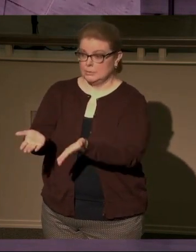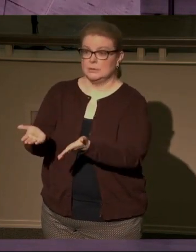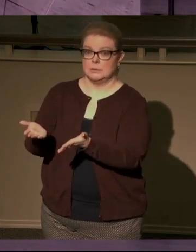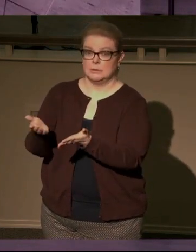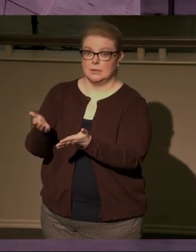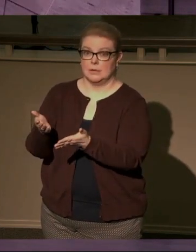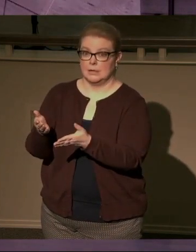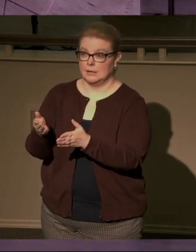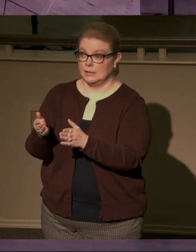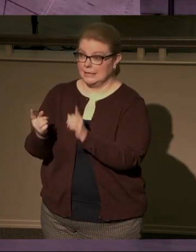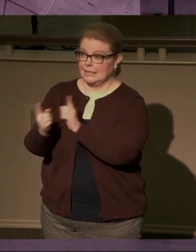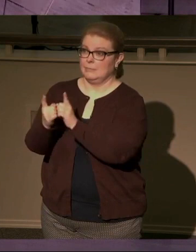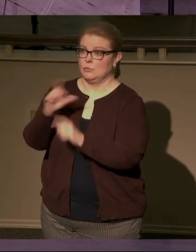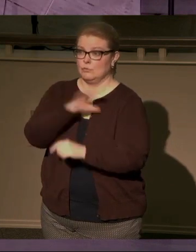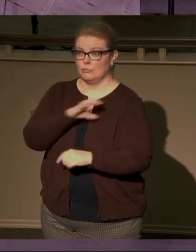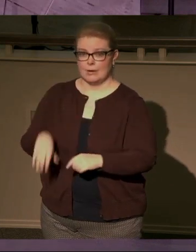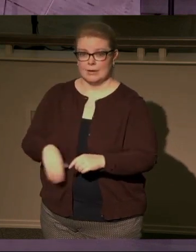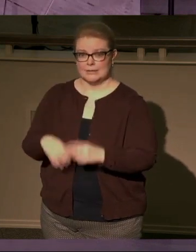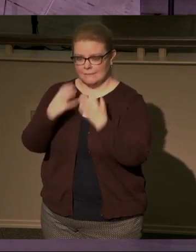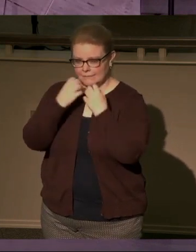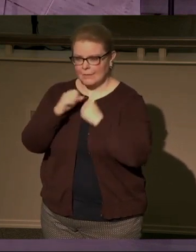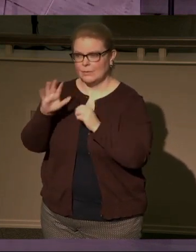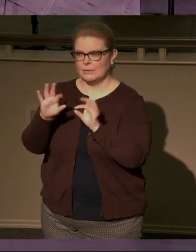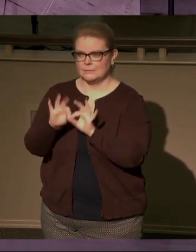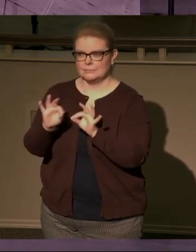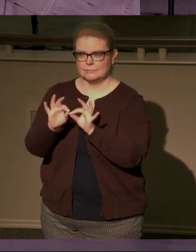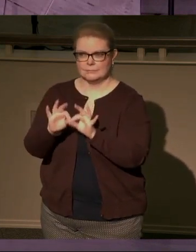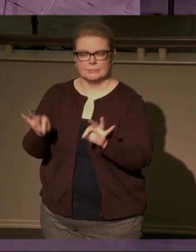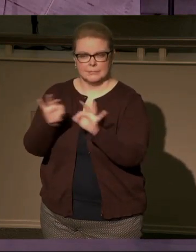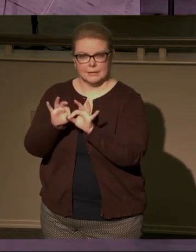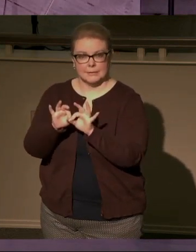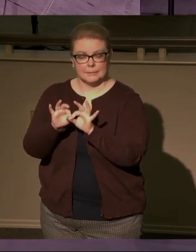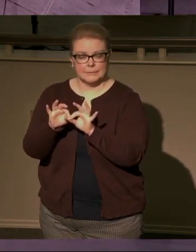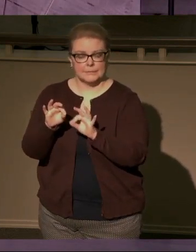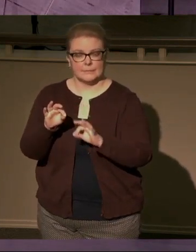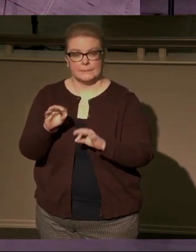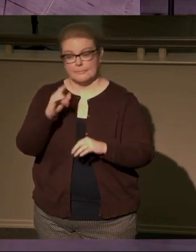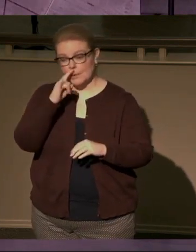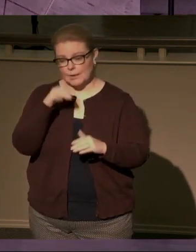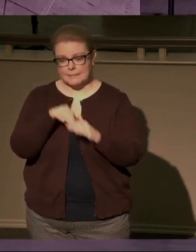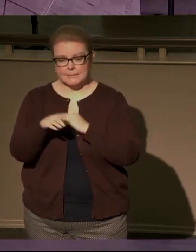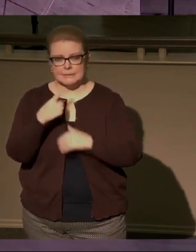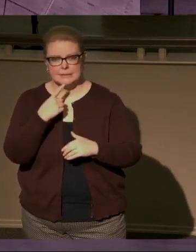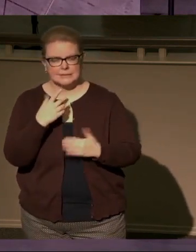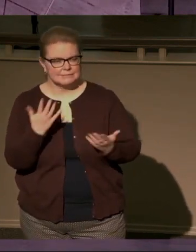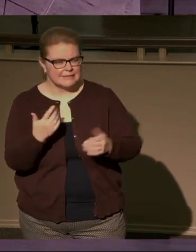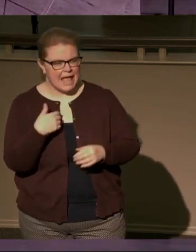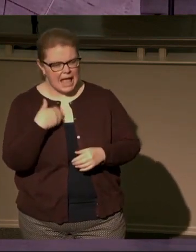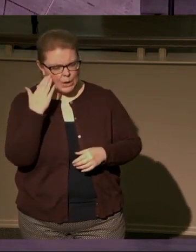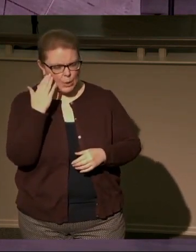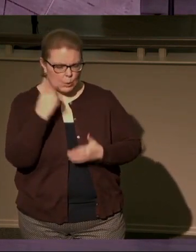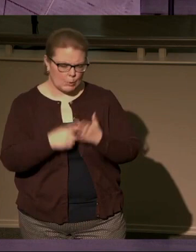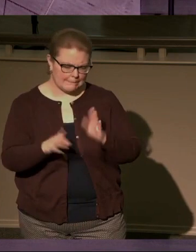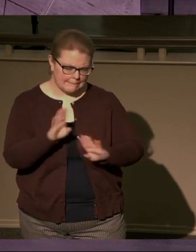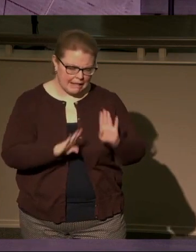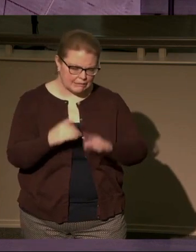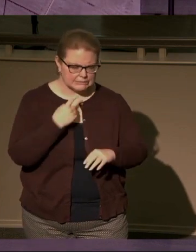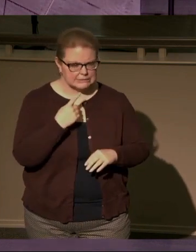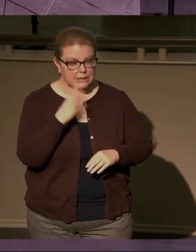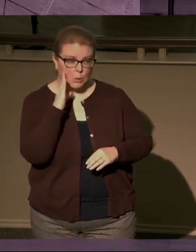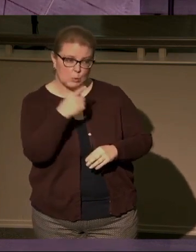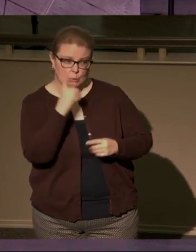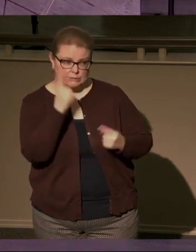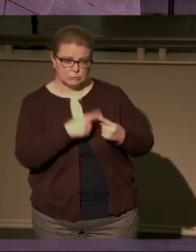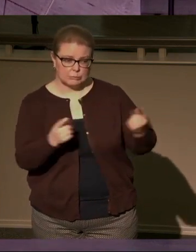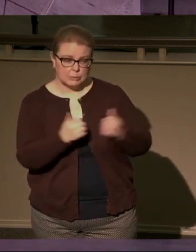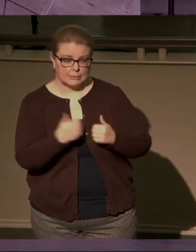fruit in their life. So when your kid comes in and says, listen, you know, I know what my biology says, and I know you guys are going to disagree with me,